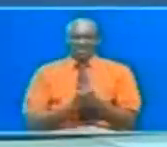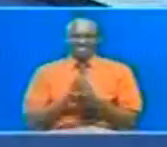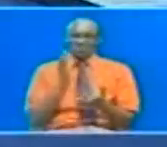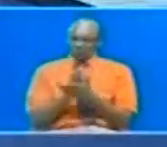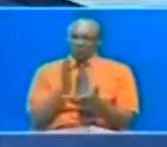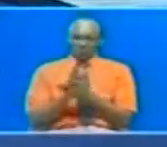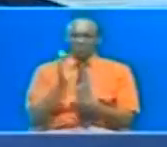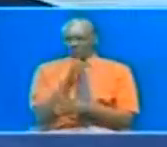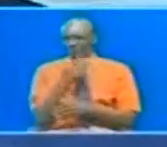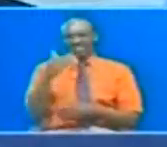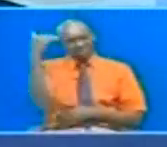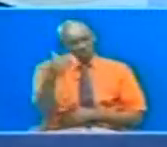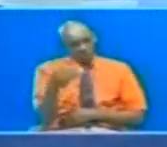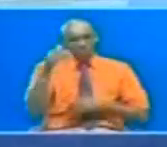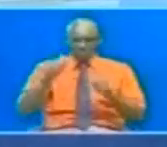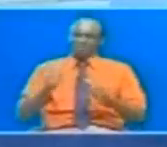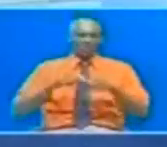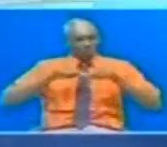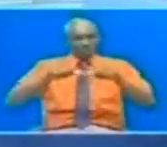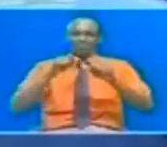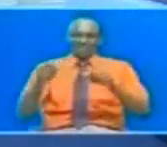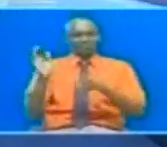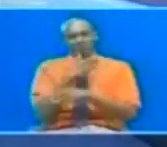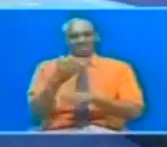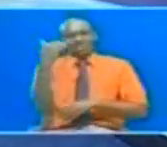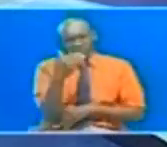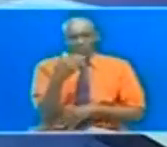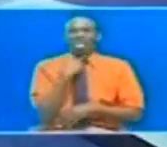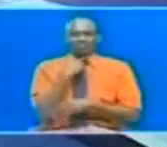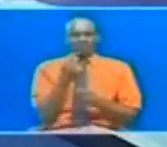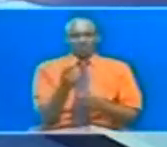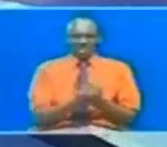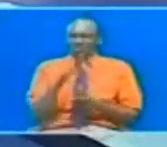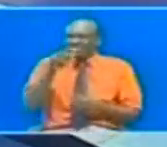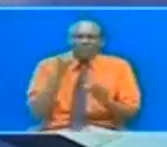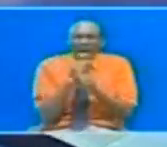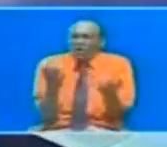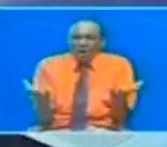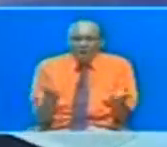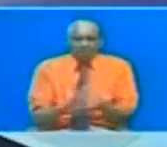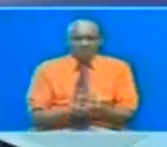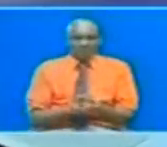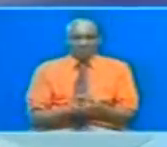The music, I'm sure they would have gone on and on and on. Okay, how do you do that?